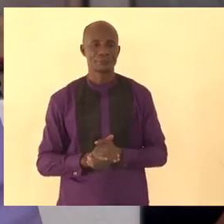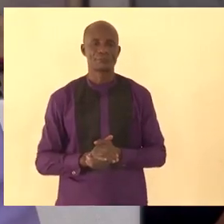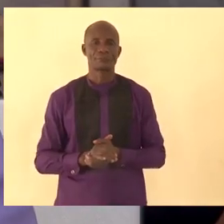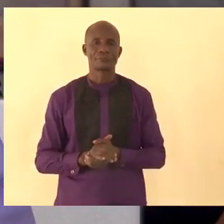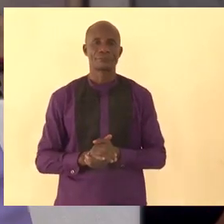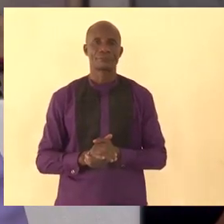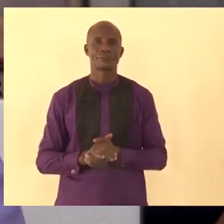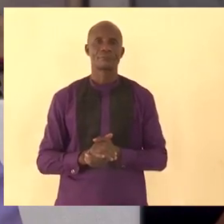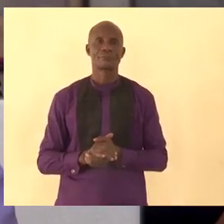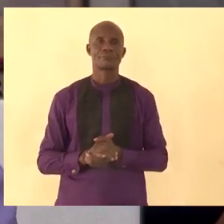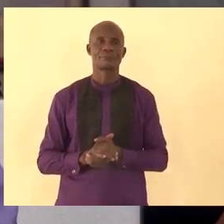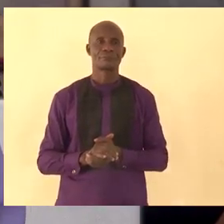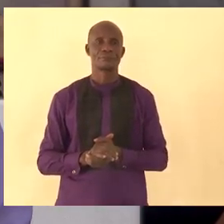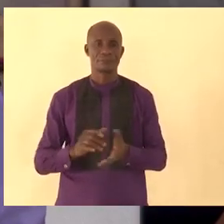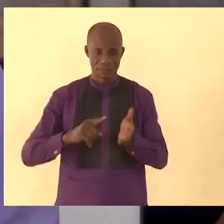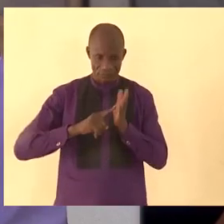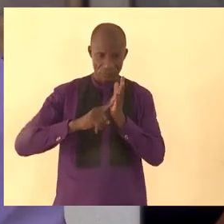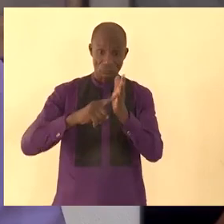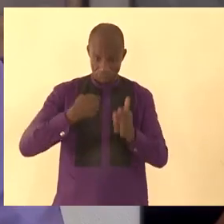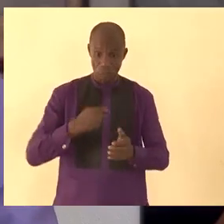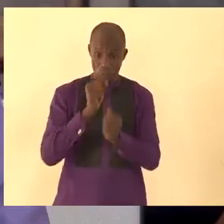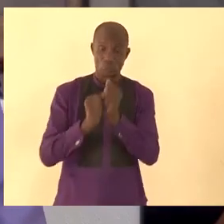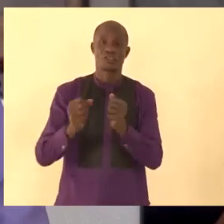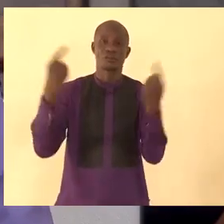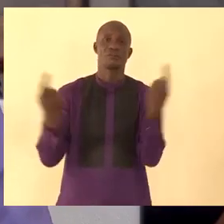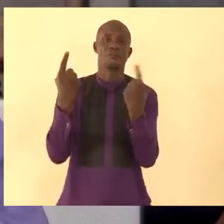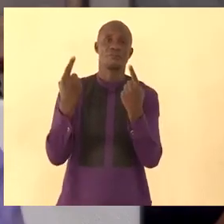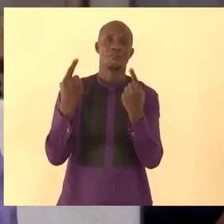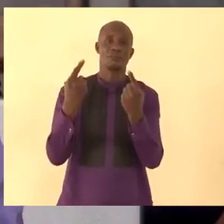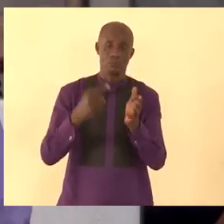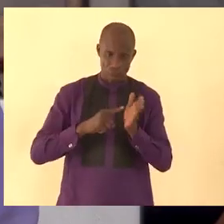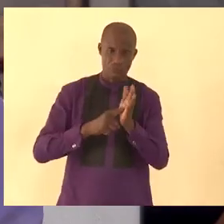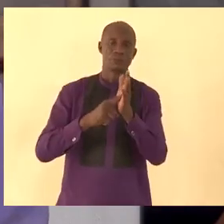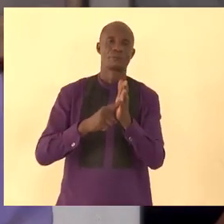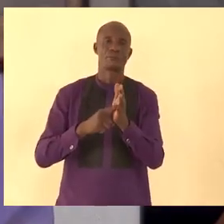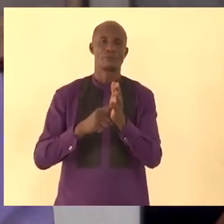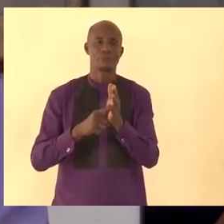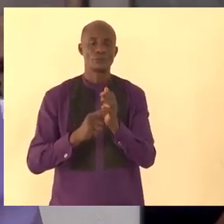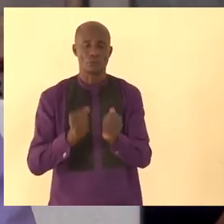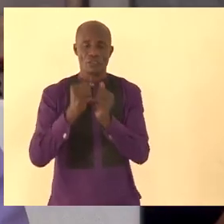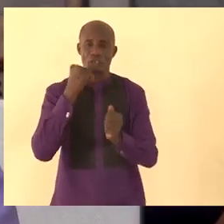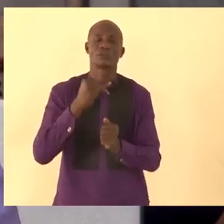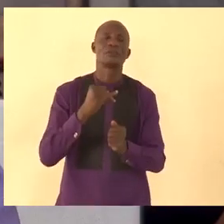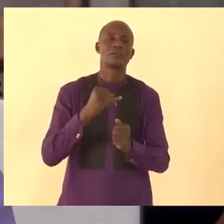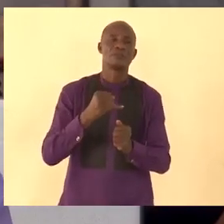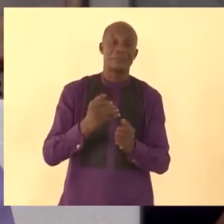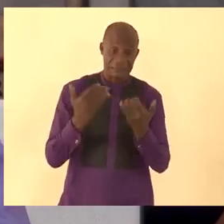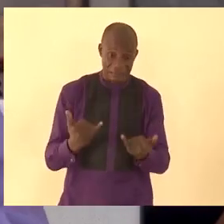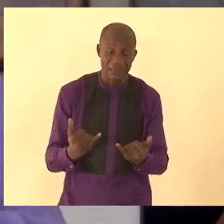Do you understand? Show me which sin. Show me which sin is not an act of instant